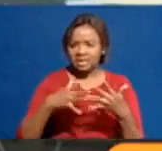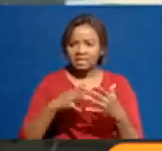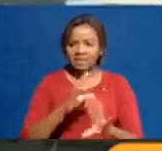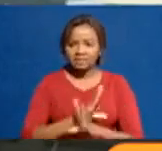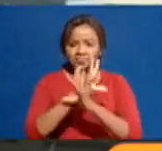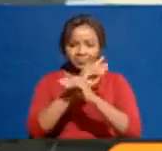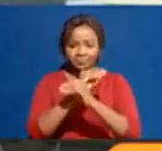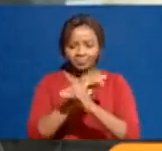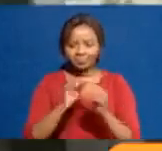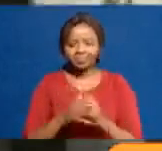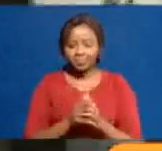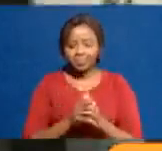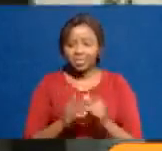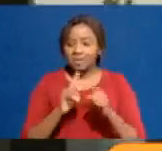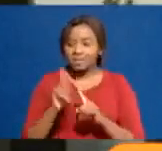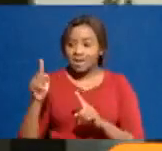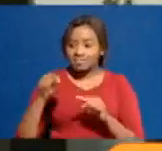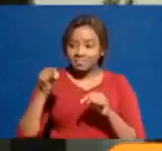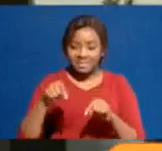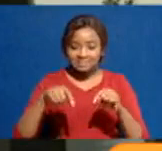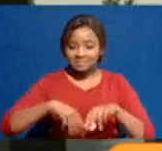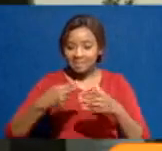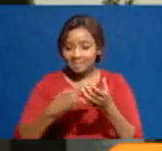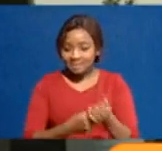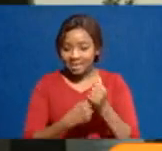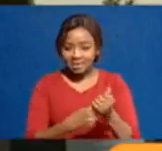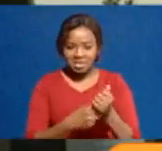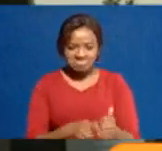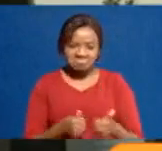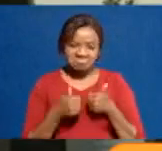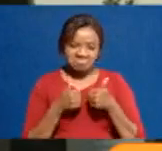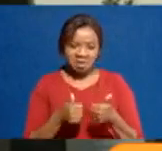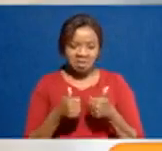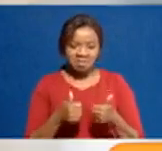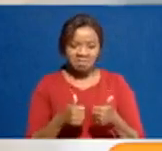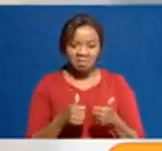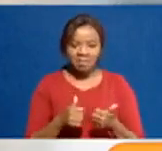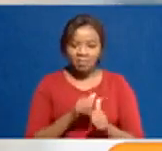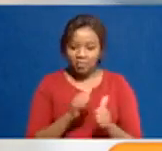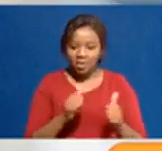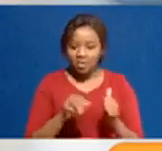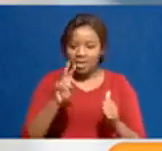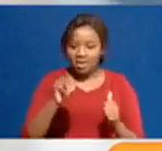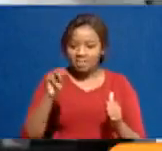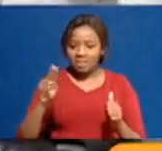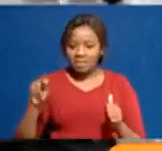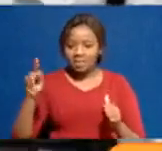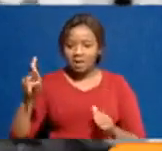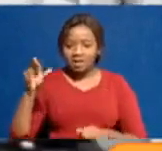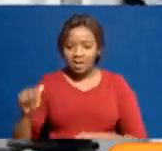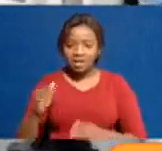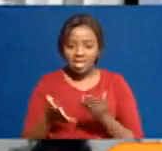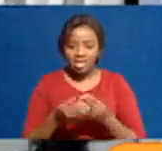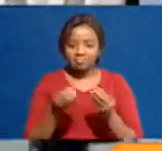company. Klinger said the partnerships of this kind are essential in exploring the possibility of mRNA to tackle the world's